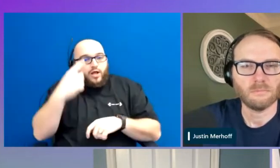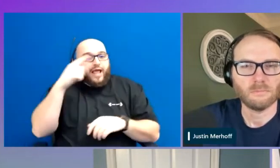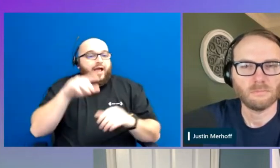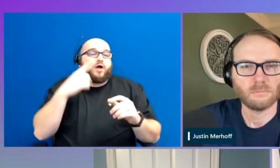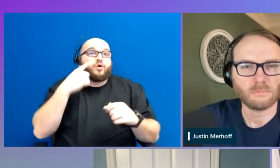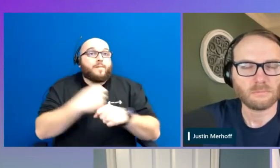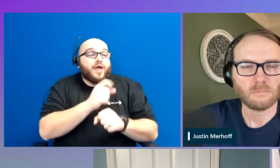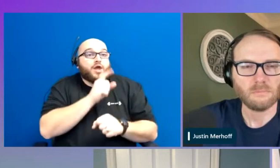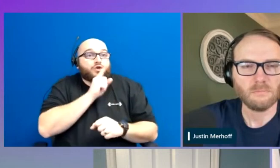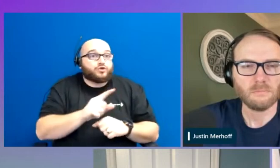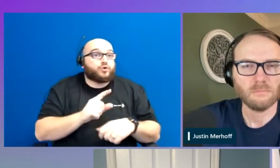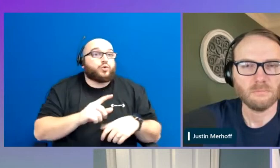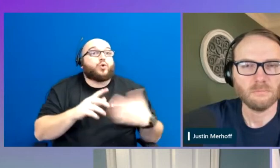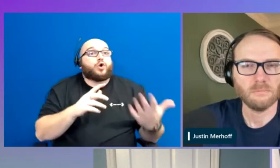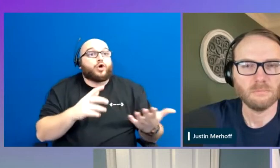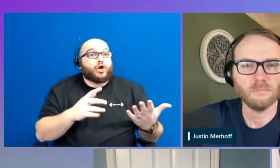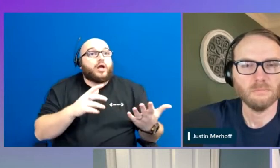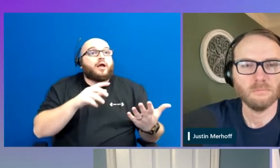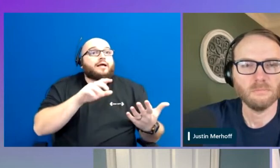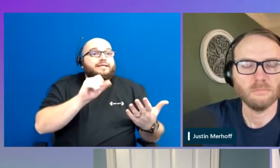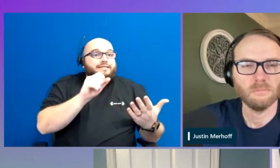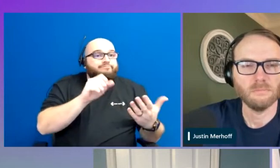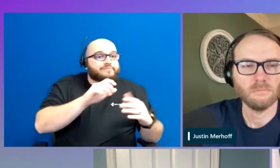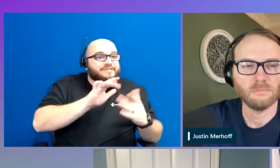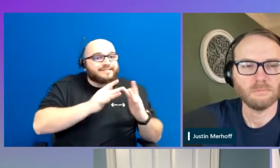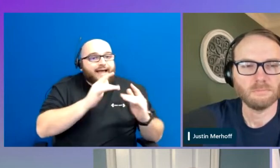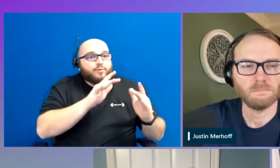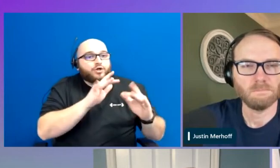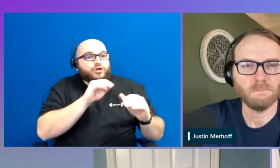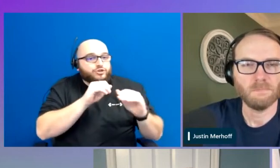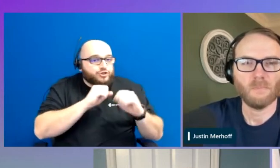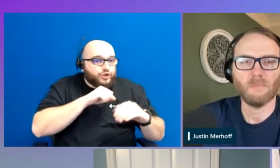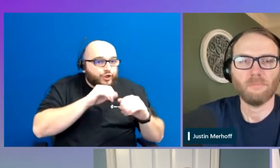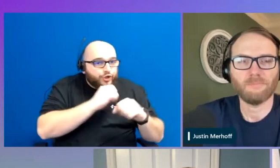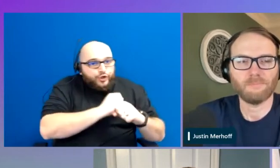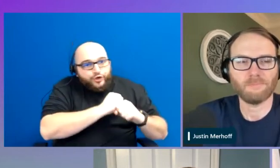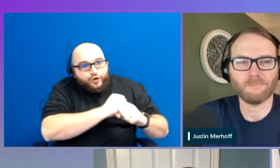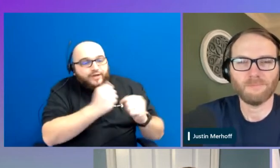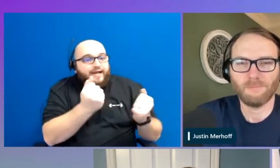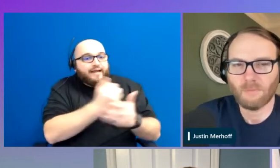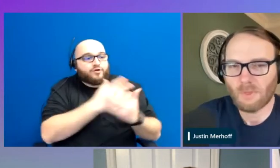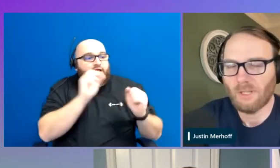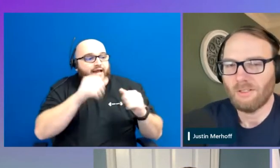for other blind people like myself. So thanks again.